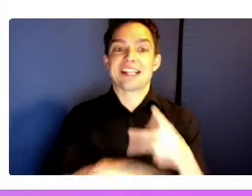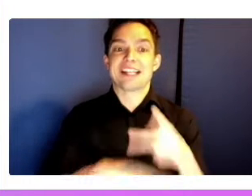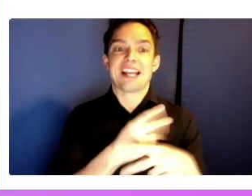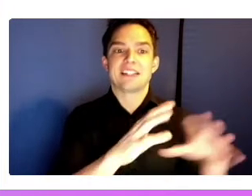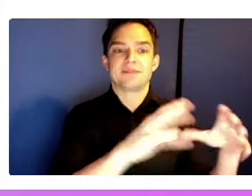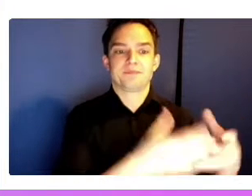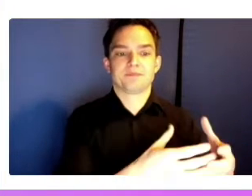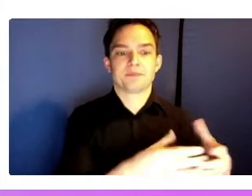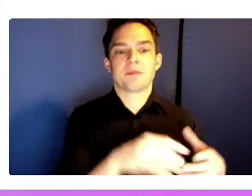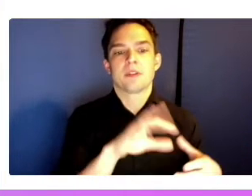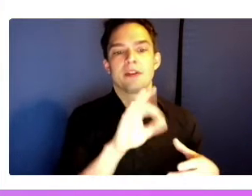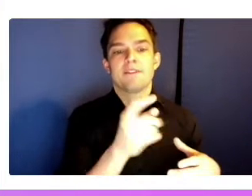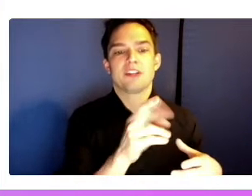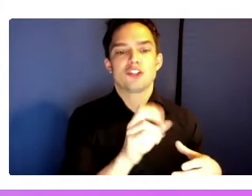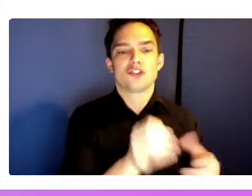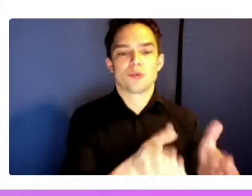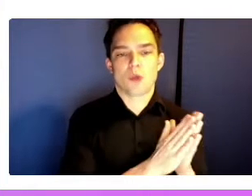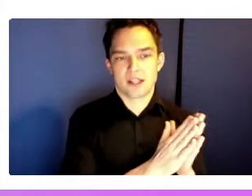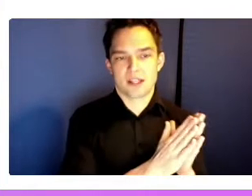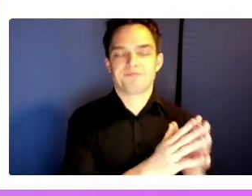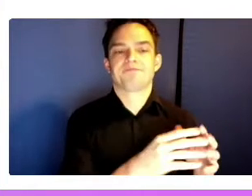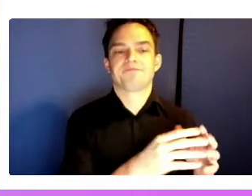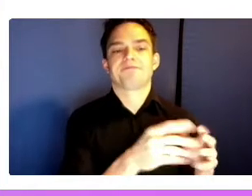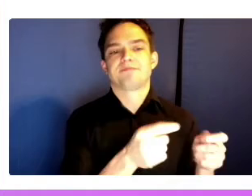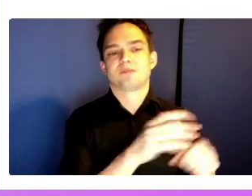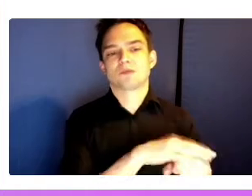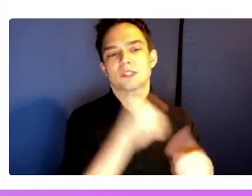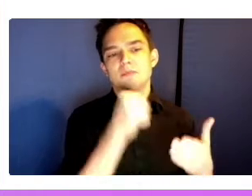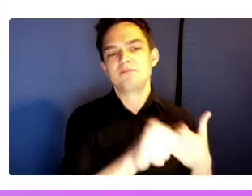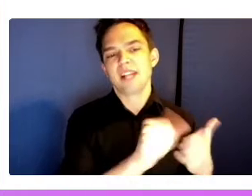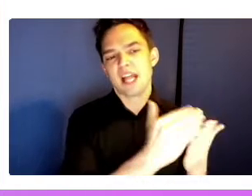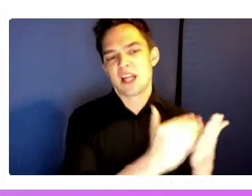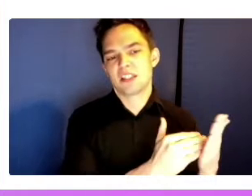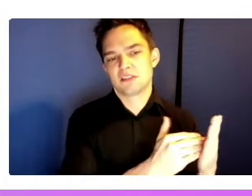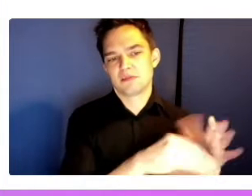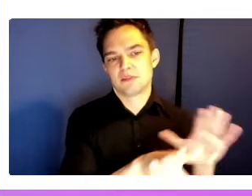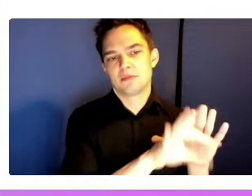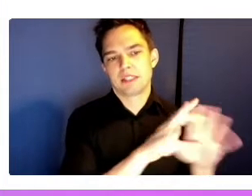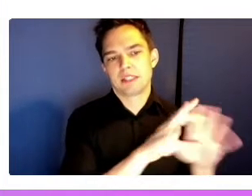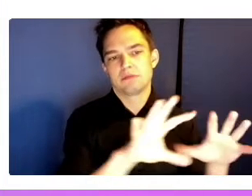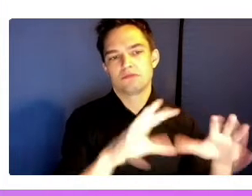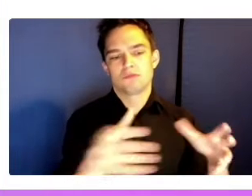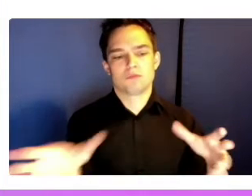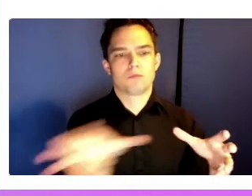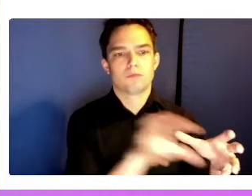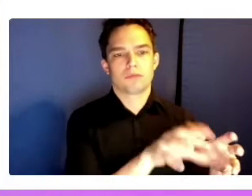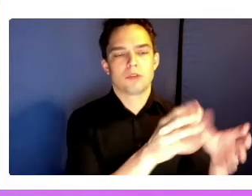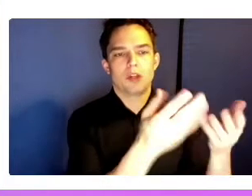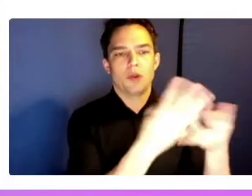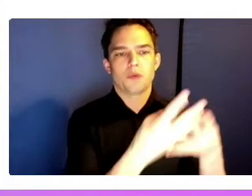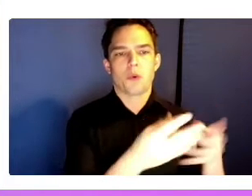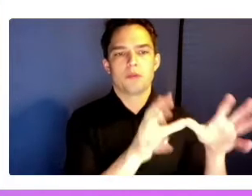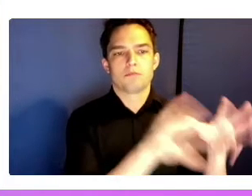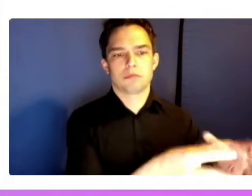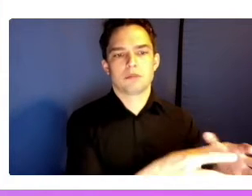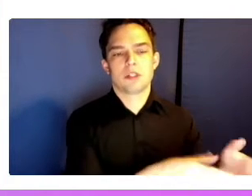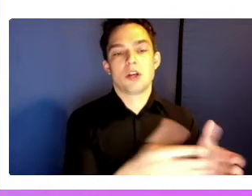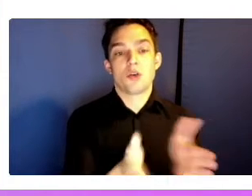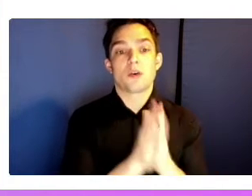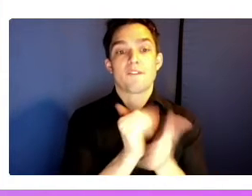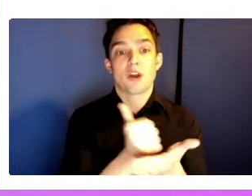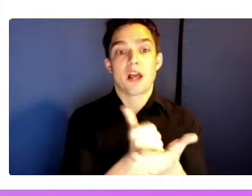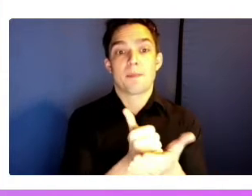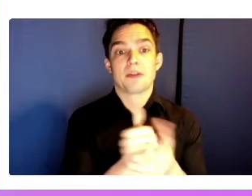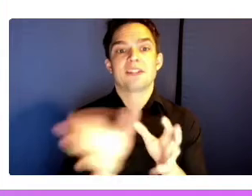feature request. Well, that's handled on the mailing list. Let's do that on the mailing list. Request for help. That's on